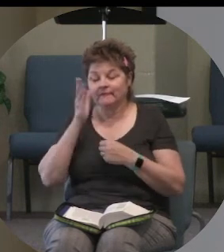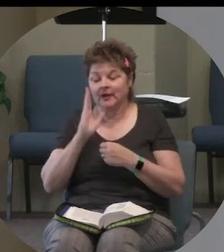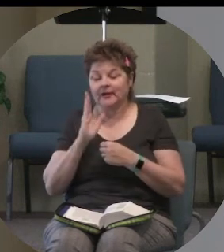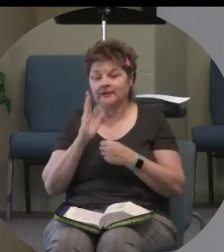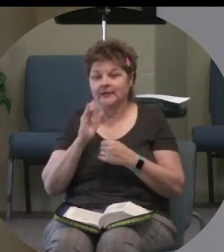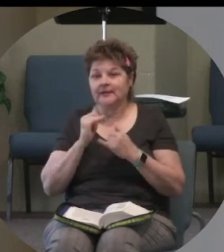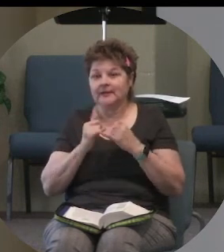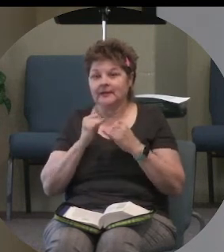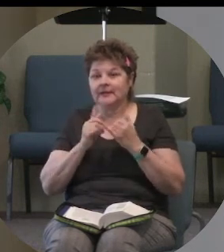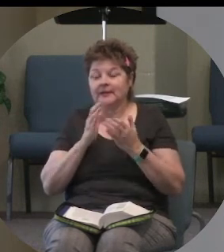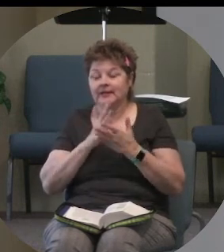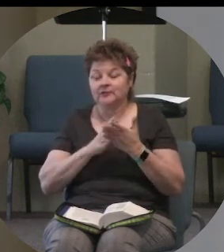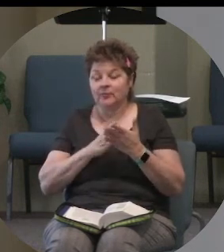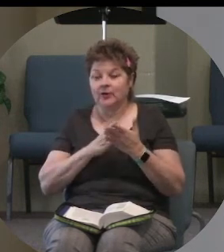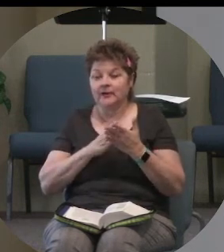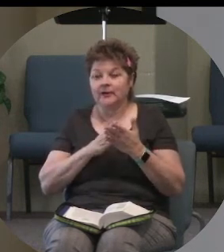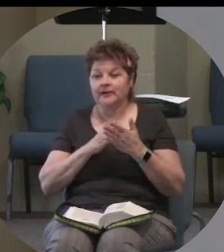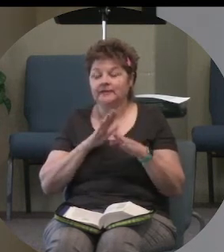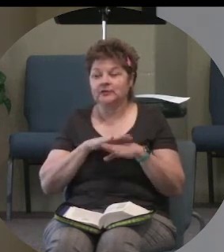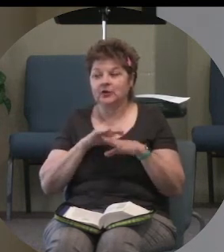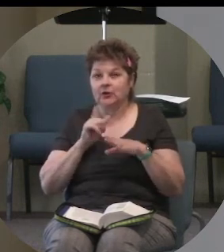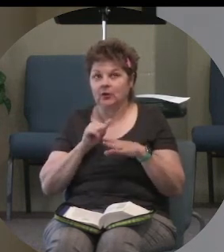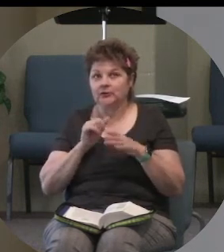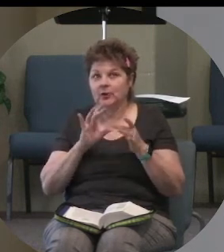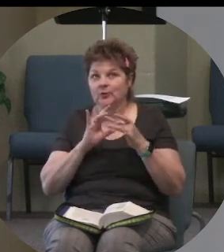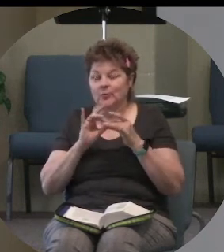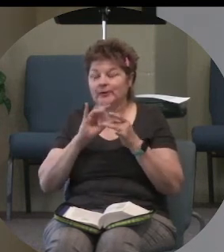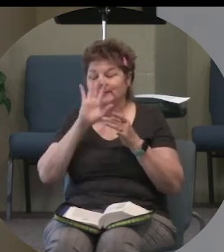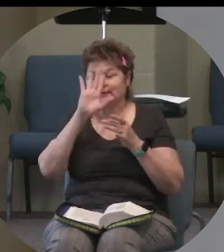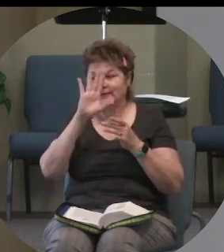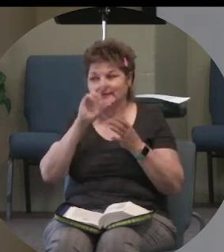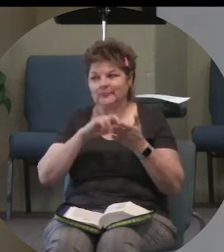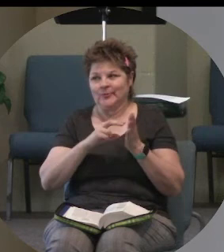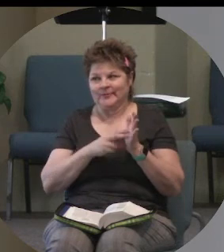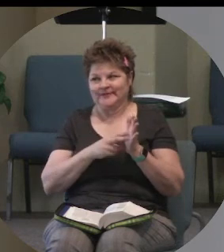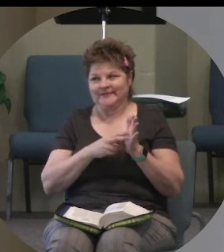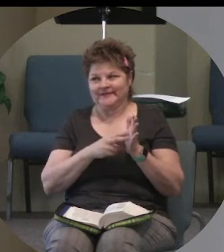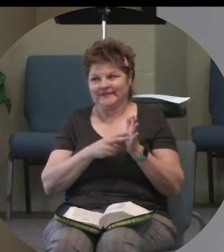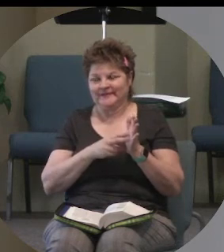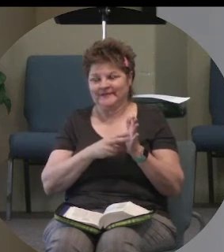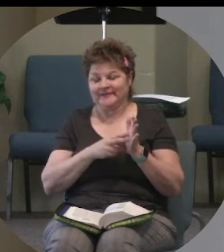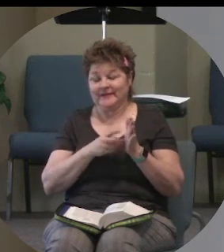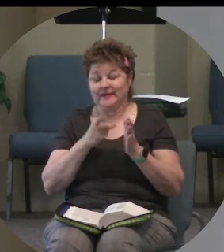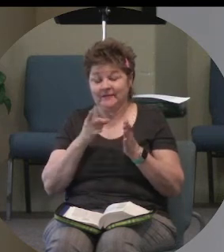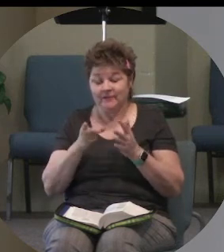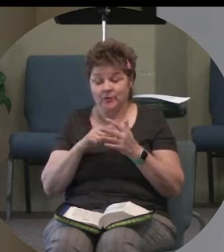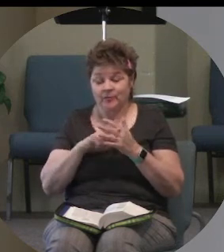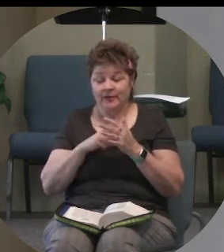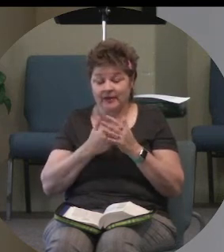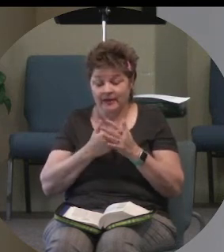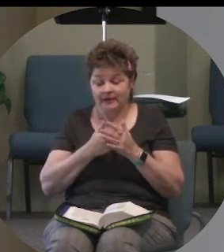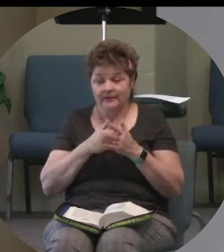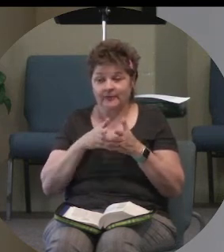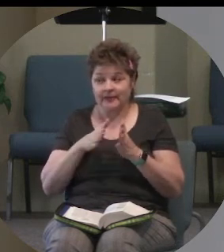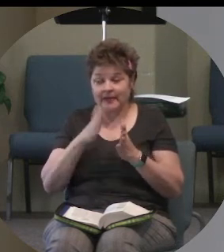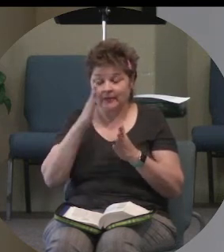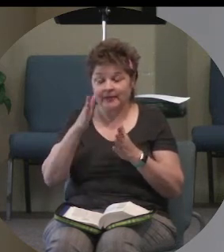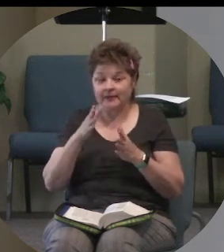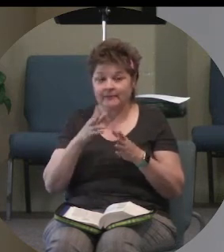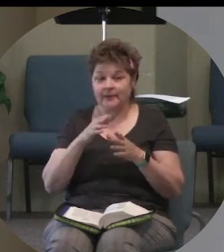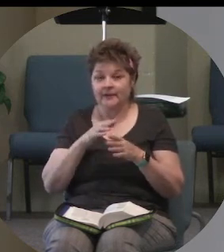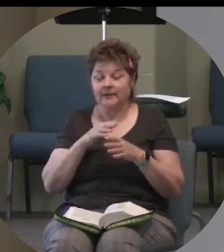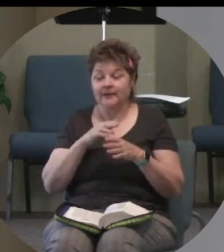part is called according to his purposes. Have you begun to let him call you according to